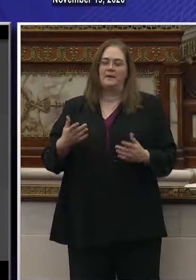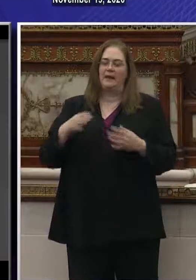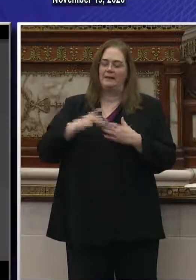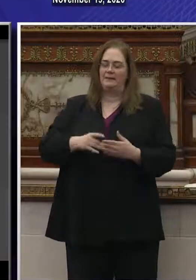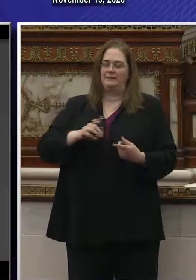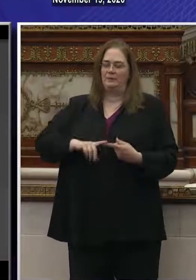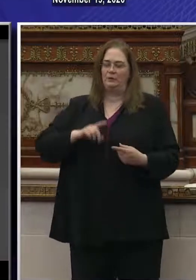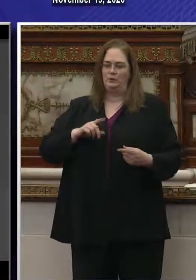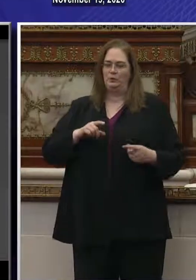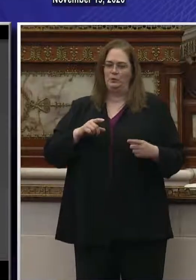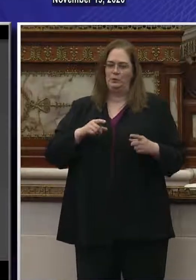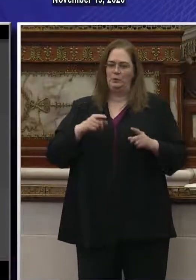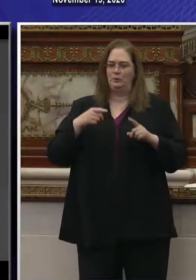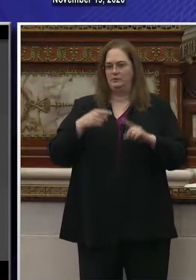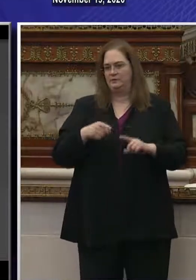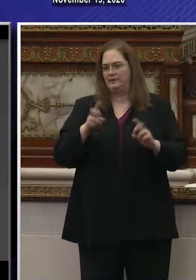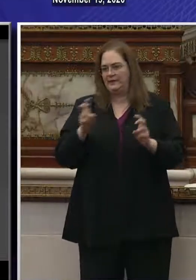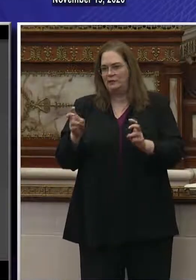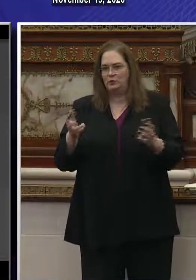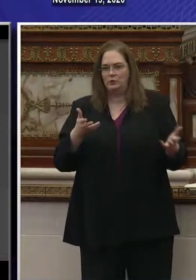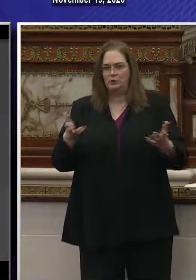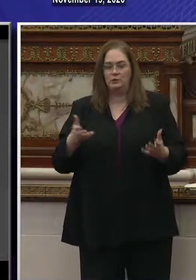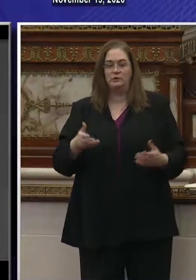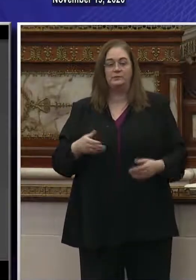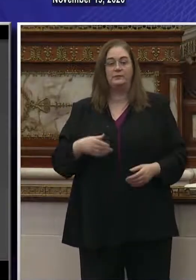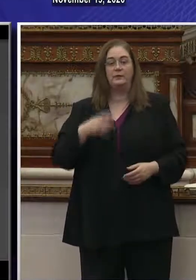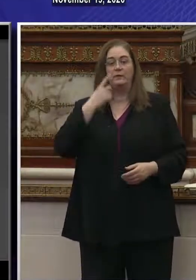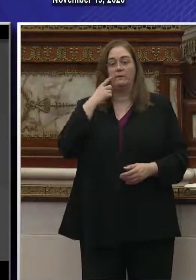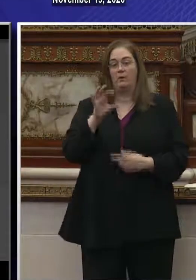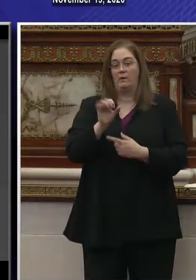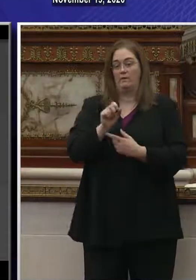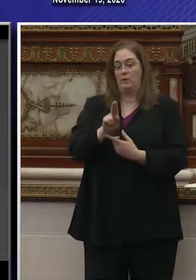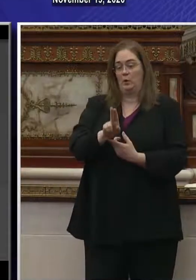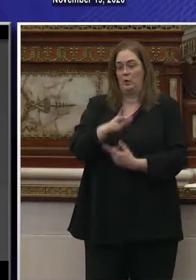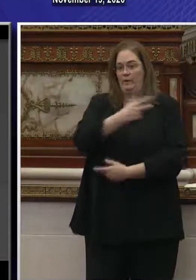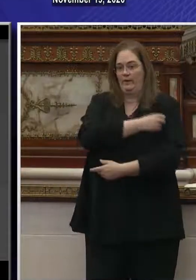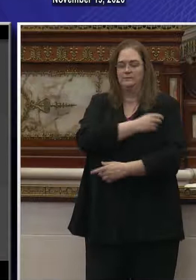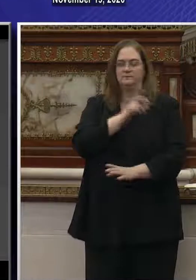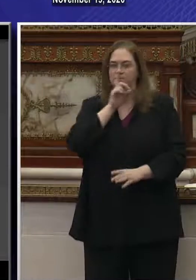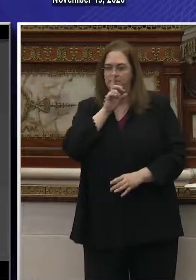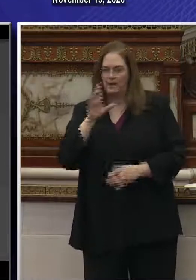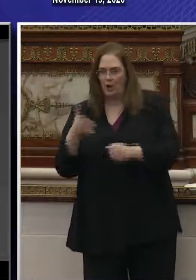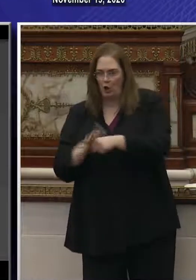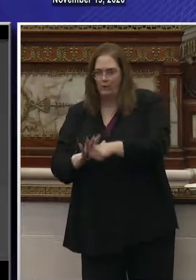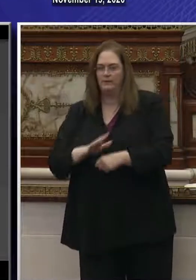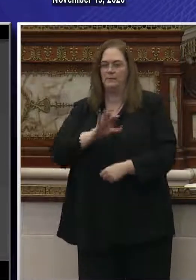the issues at hand. For flu vaccination, not COVID, flu,